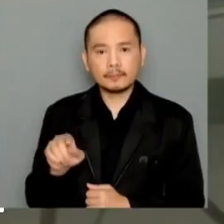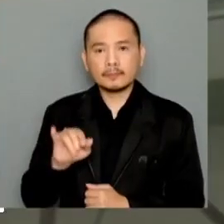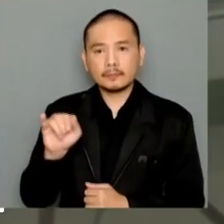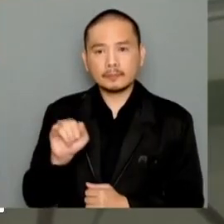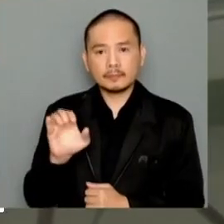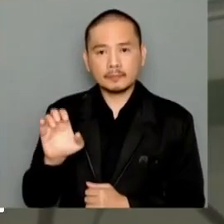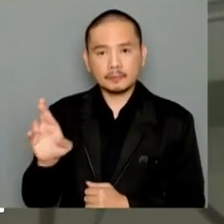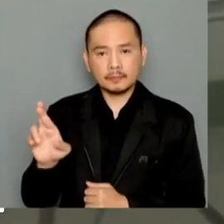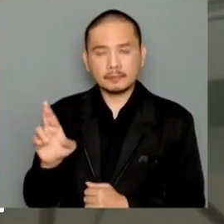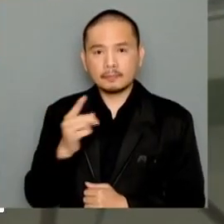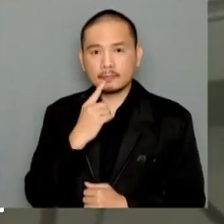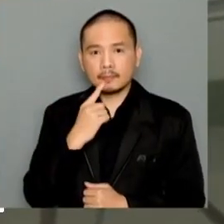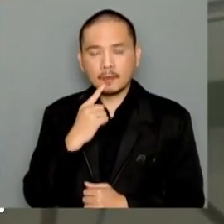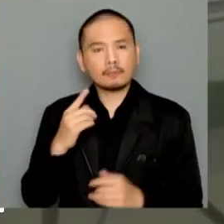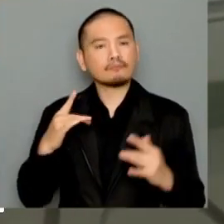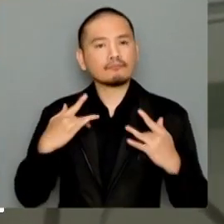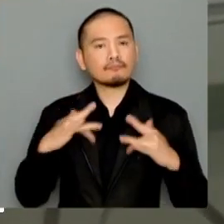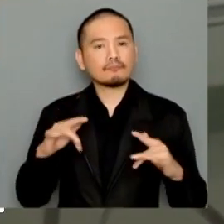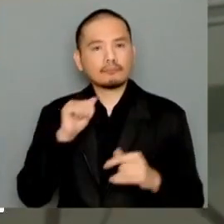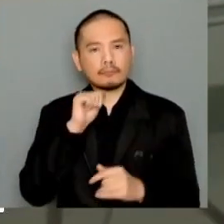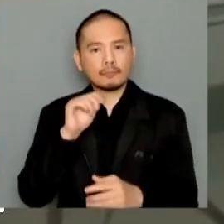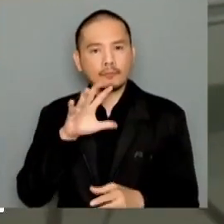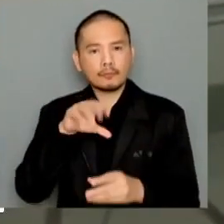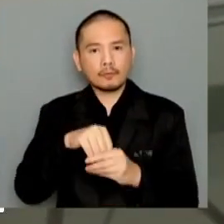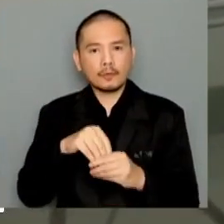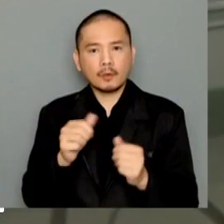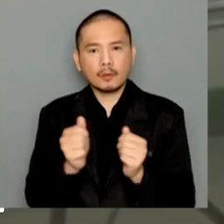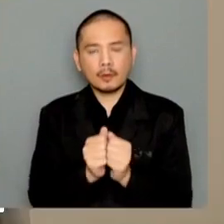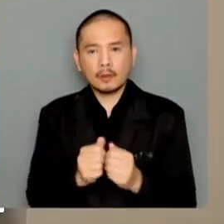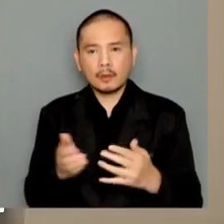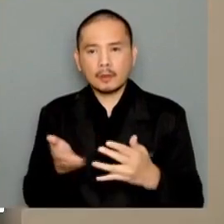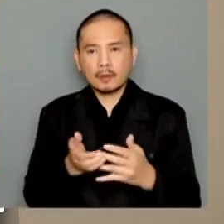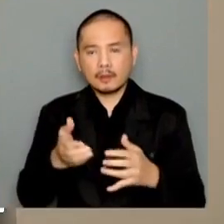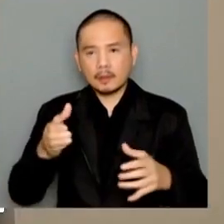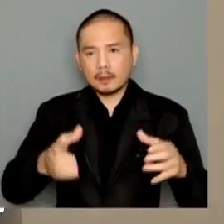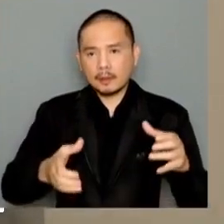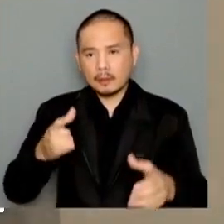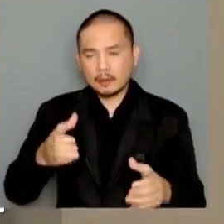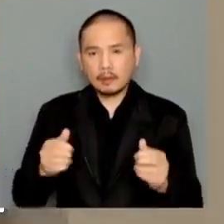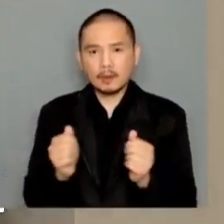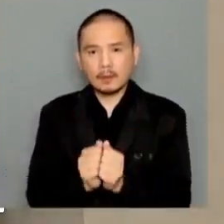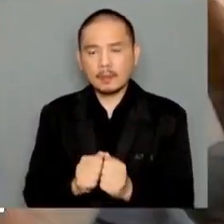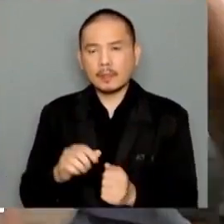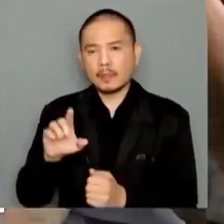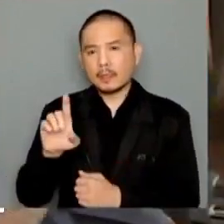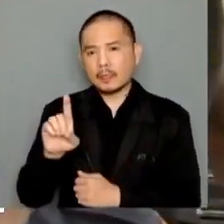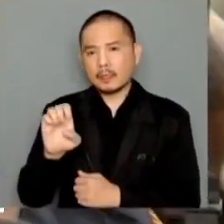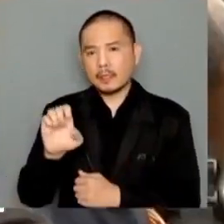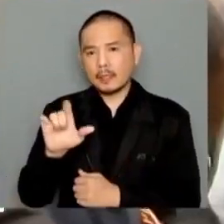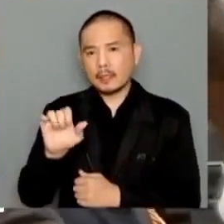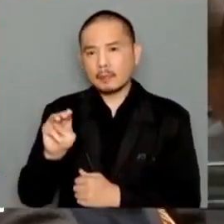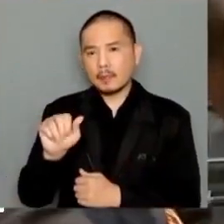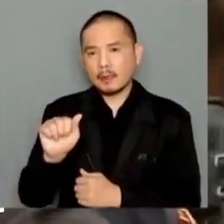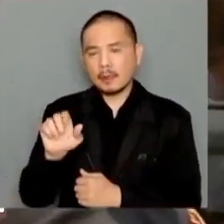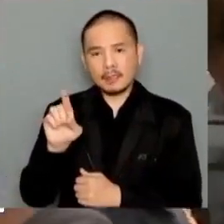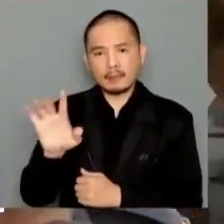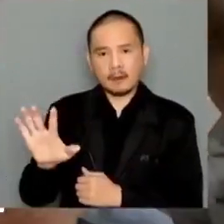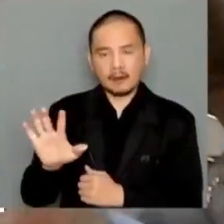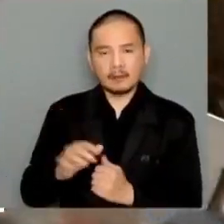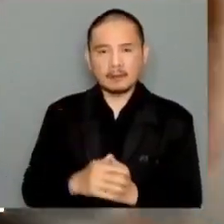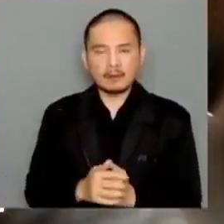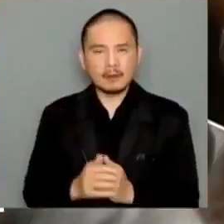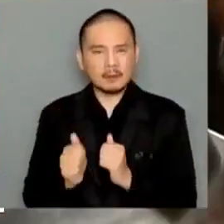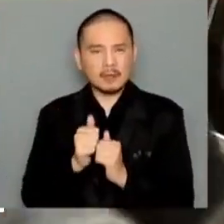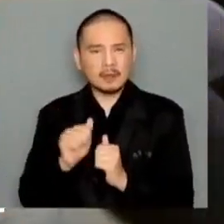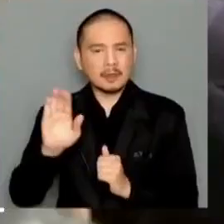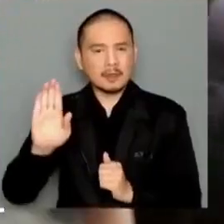intervene himself in the ongoing case of former Senator Laila de Lima. This amid calls for him to use his presidential powers to